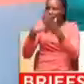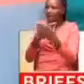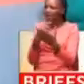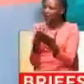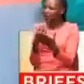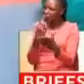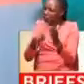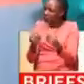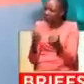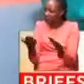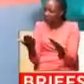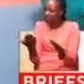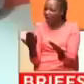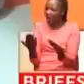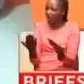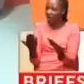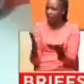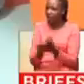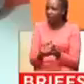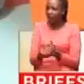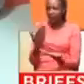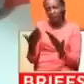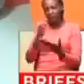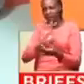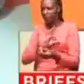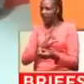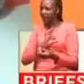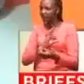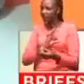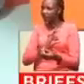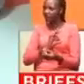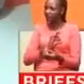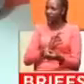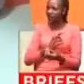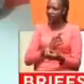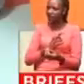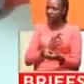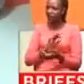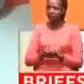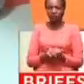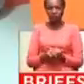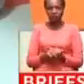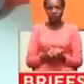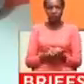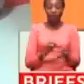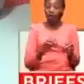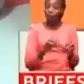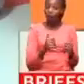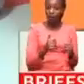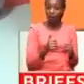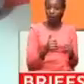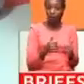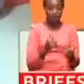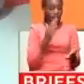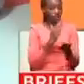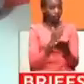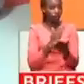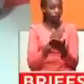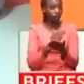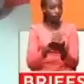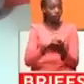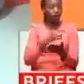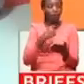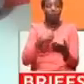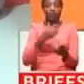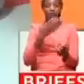in between, perhaps maybe, you know, benefits to get you to where you were? Well, I mean, yeah, there was all kinds of open doors,